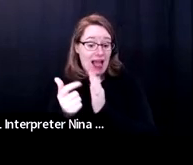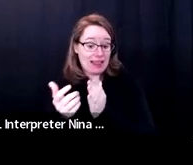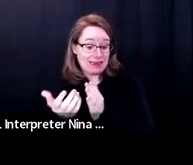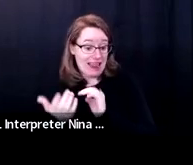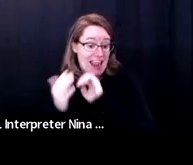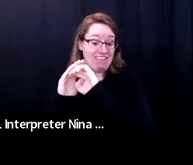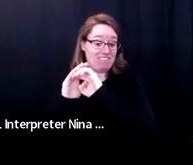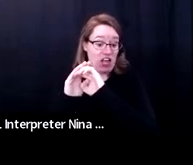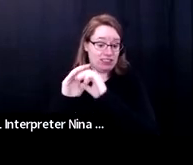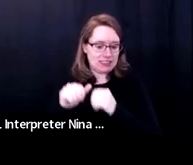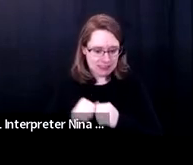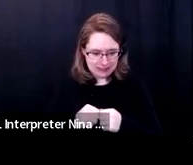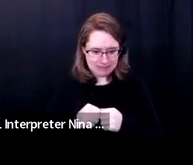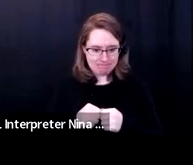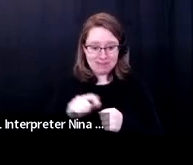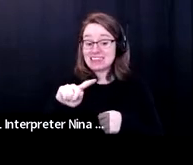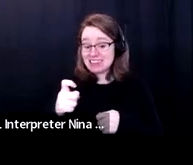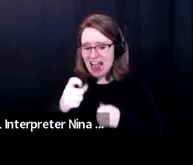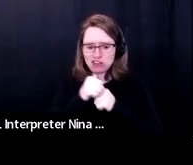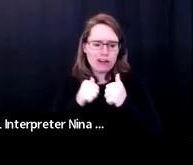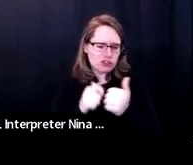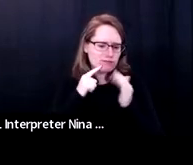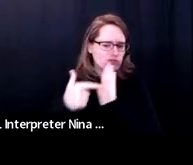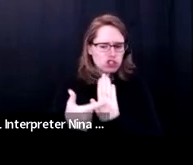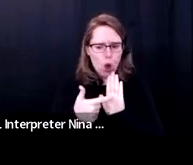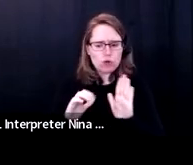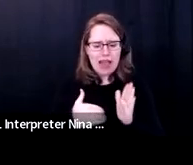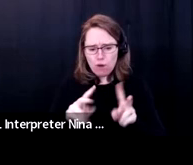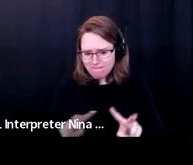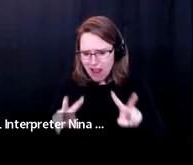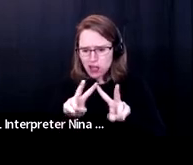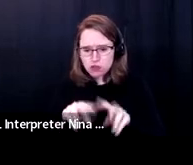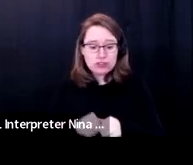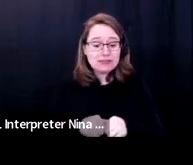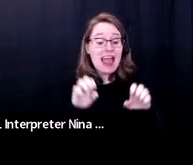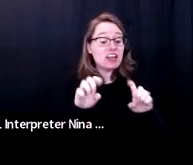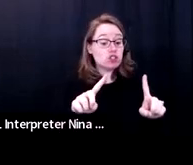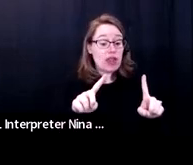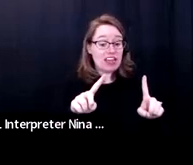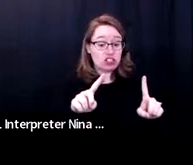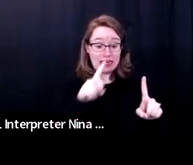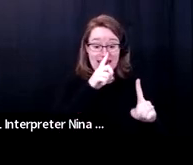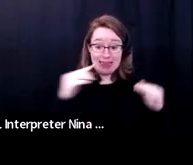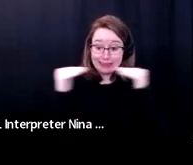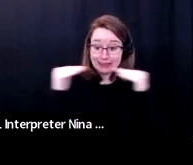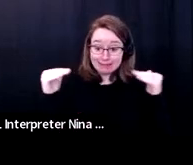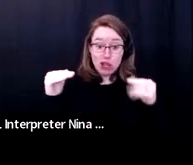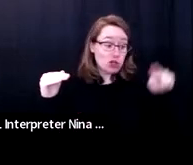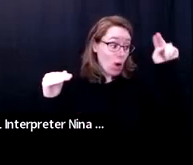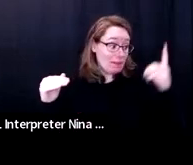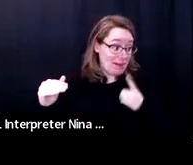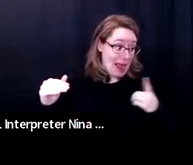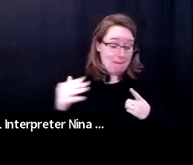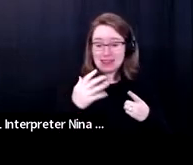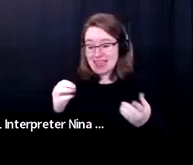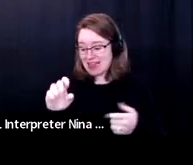tax structure that reflects our shared values, education is good in North Minneapolis as Edina, net immigration